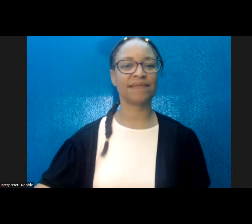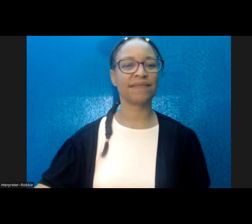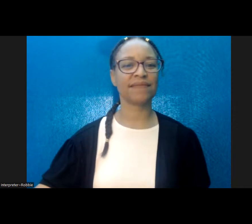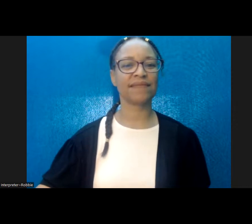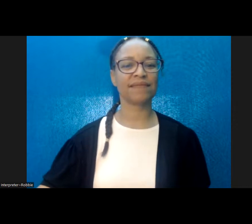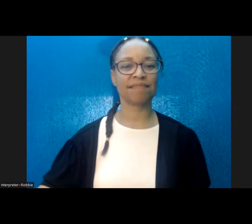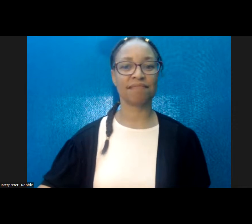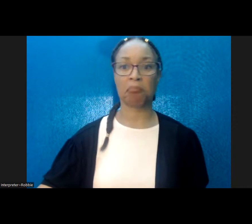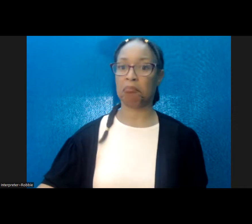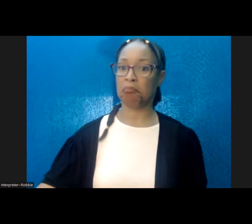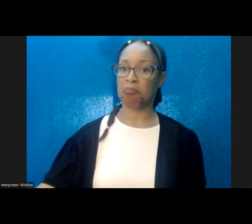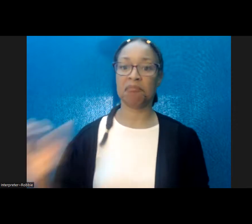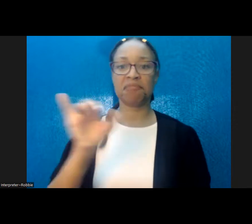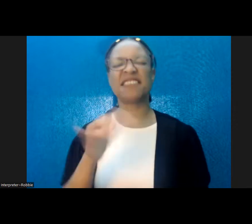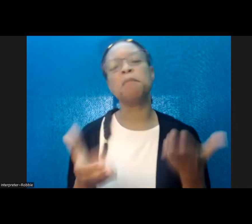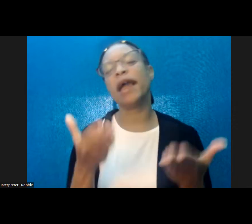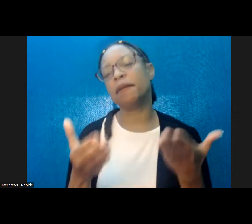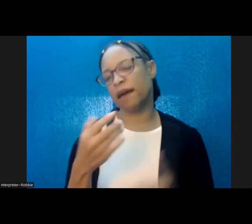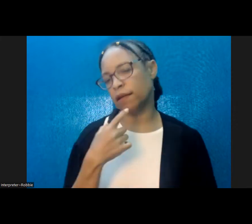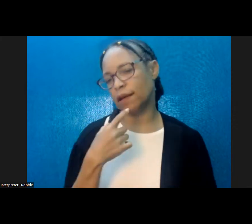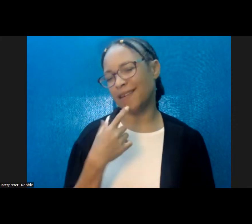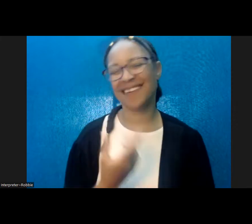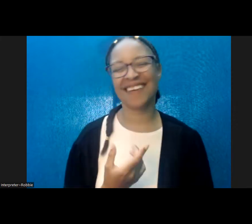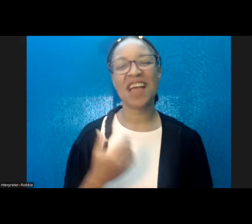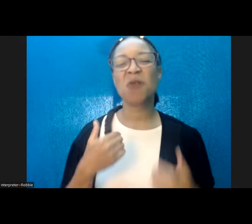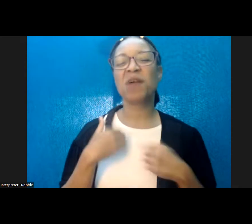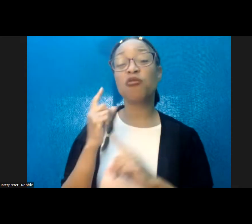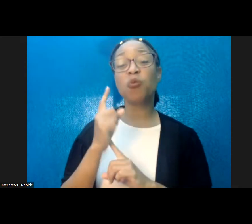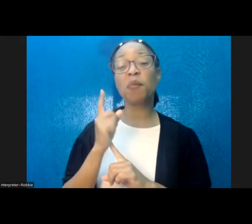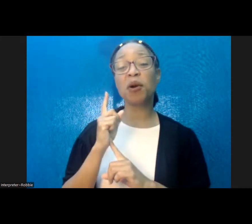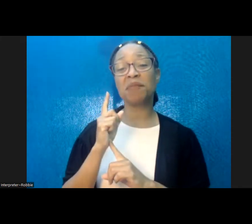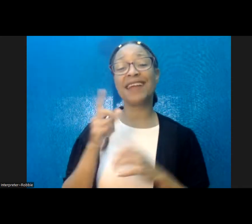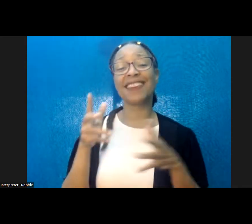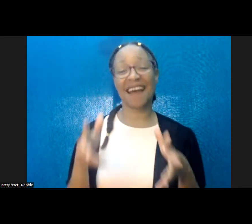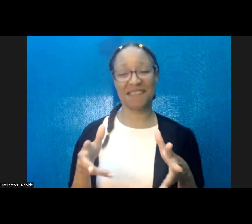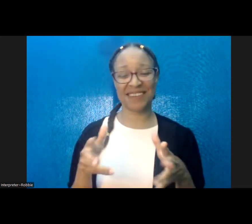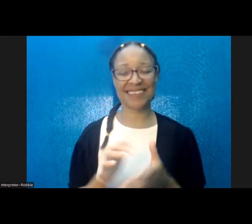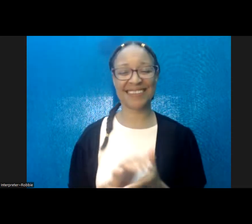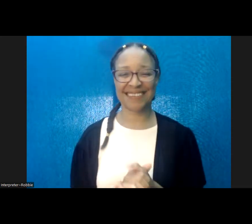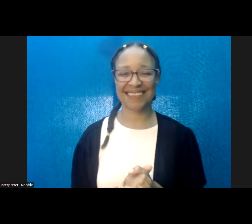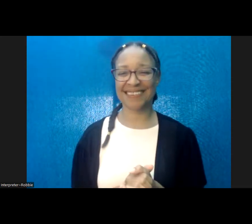I'll take that as a maybe. Now we have about 1 more minute left.